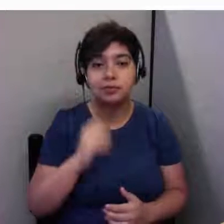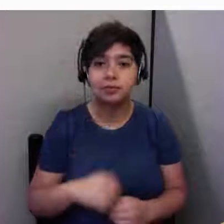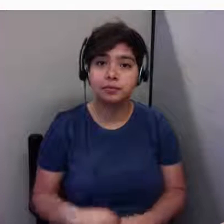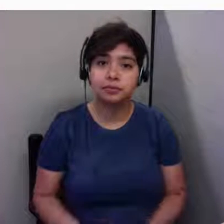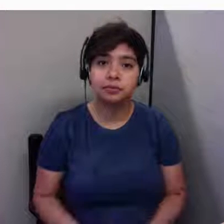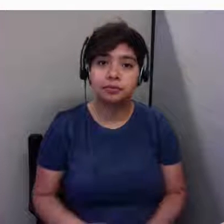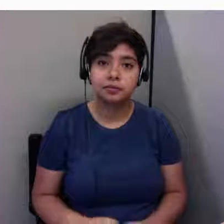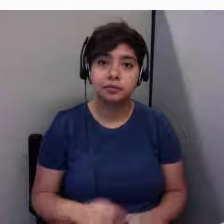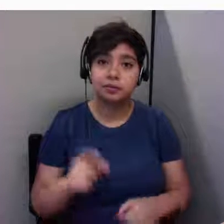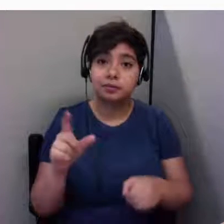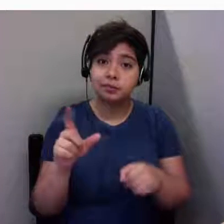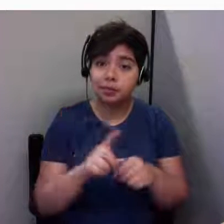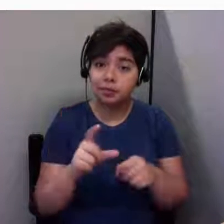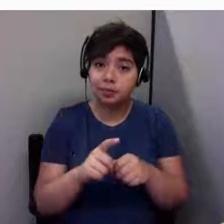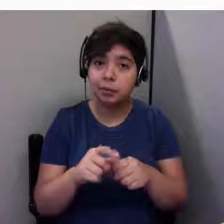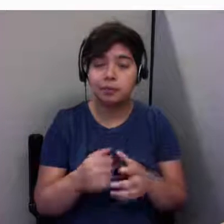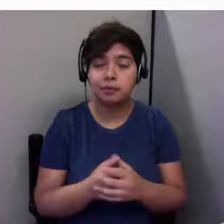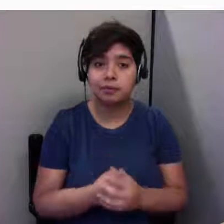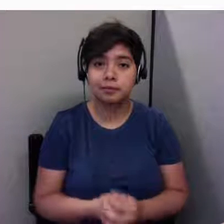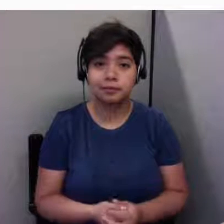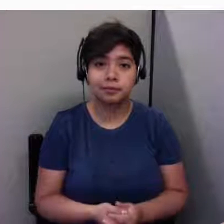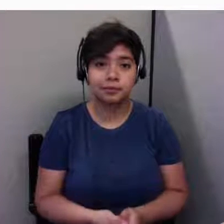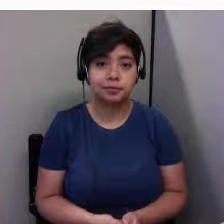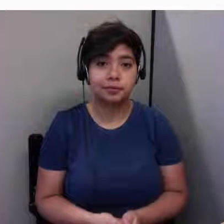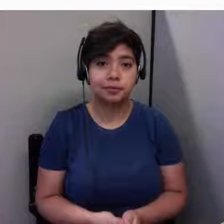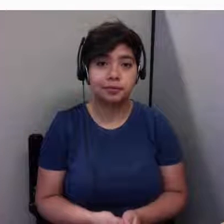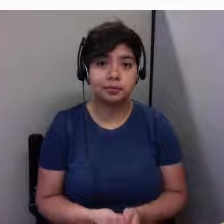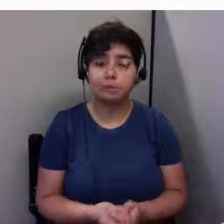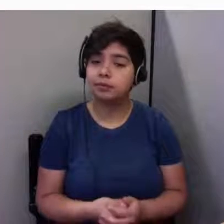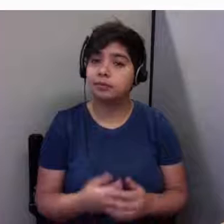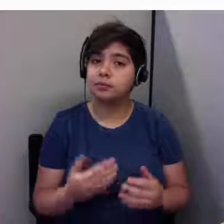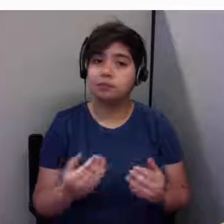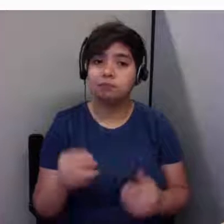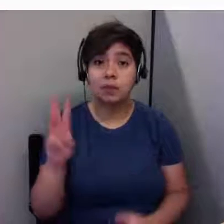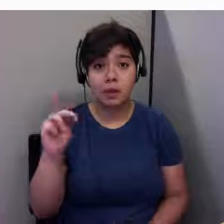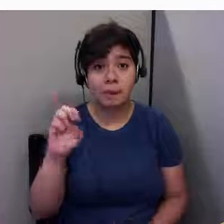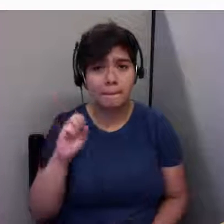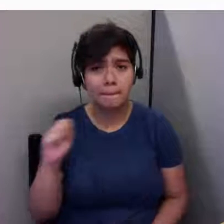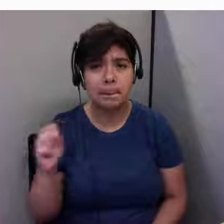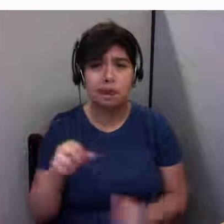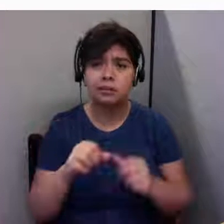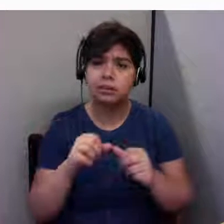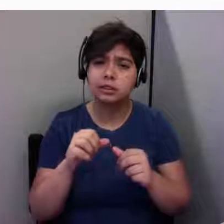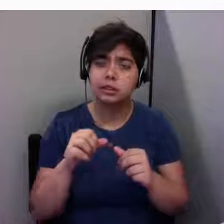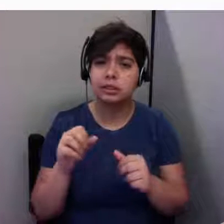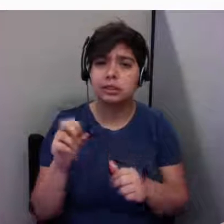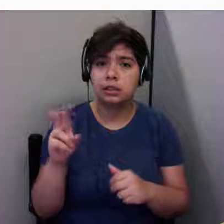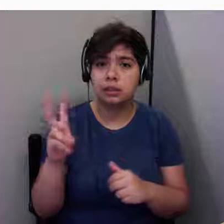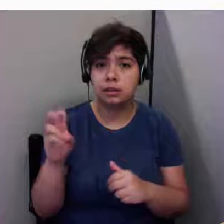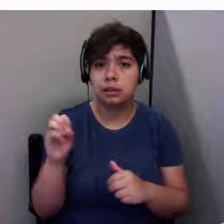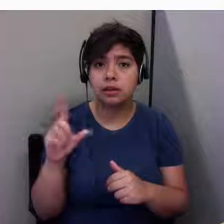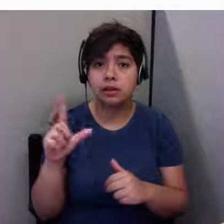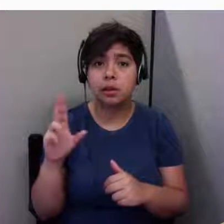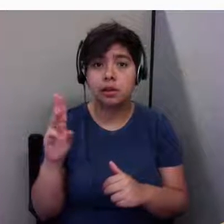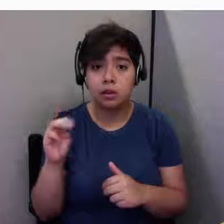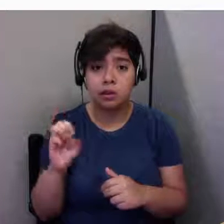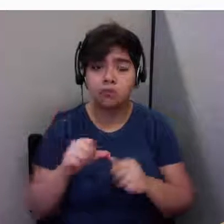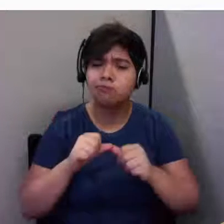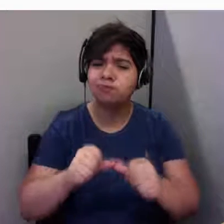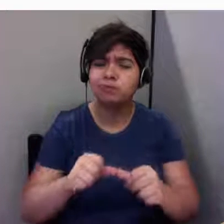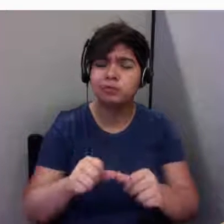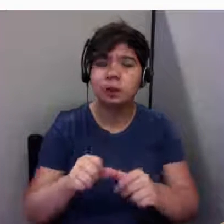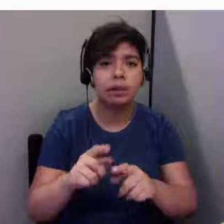Liquid is the next state of matter. Liquids have a definite volume and mass, but they do not have a definite